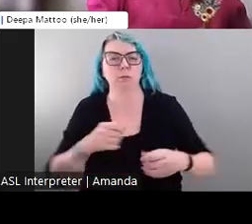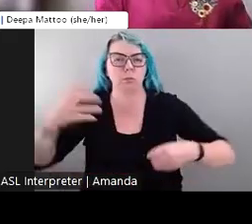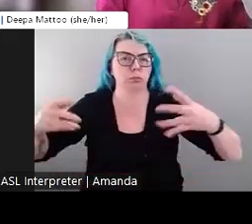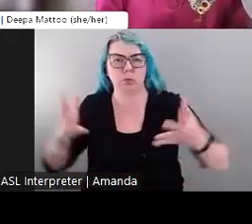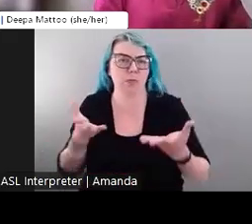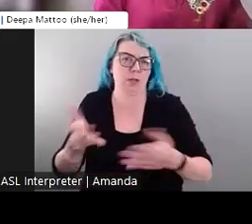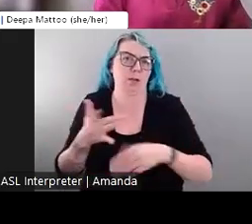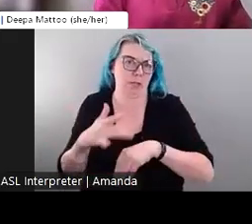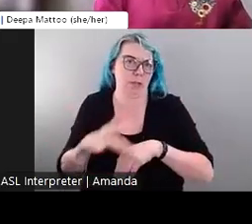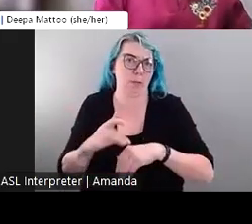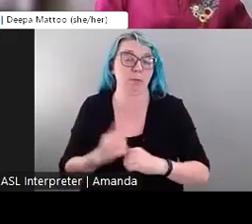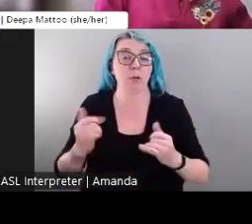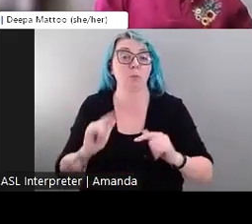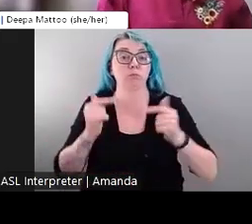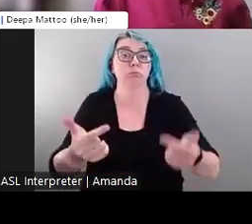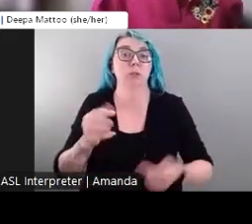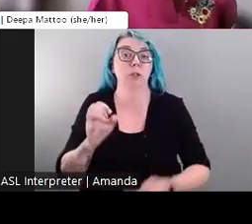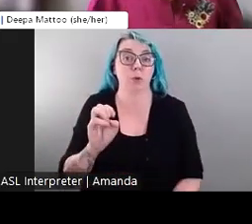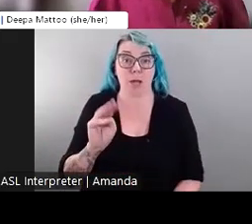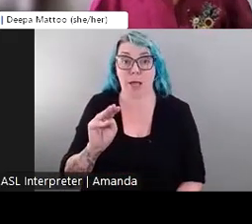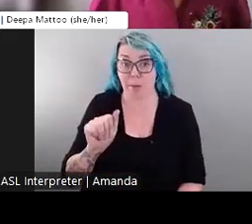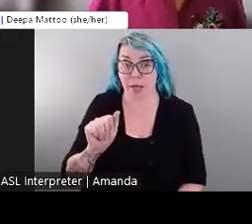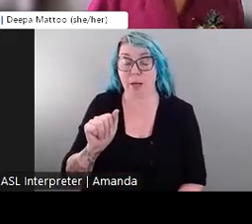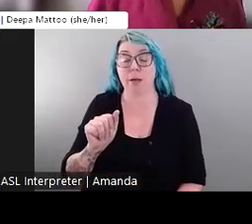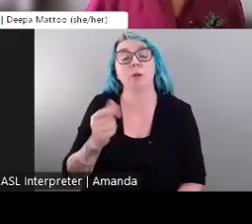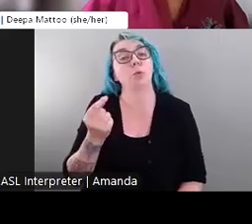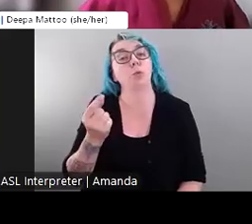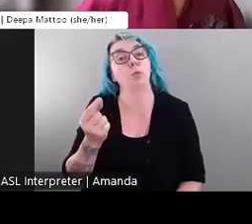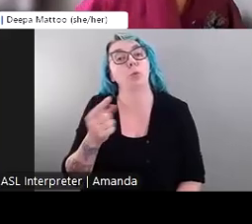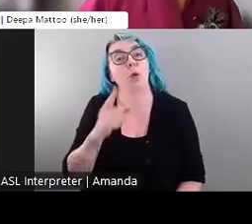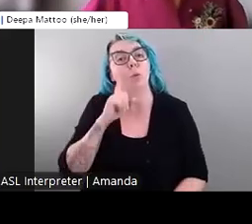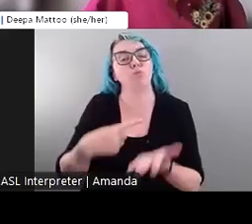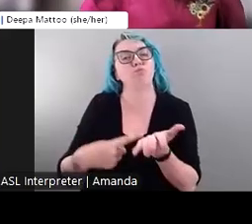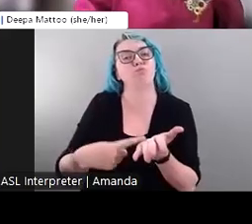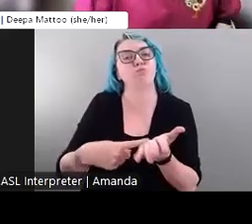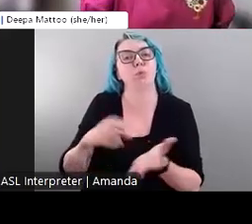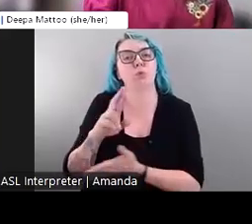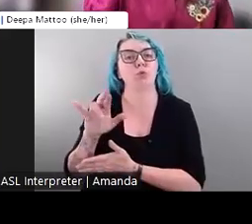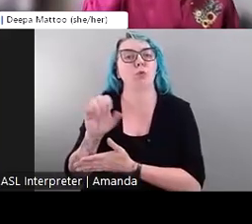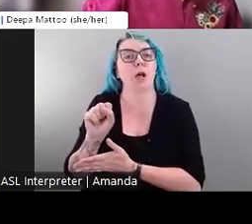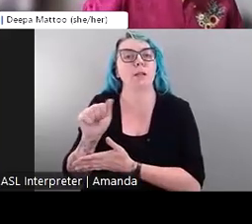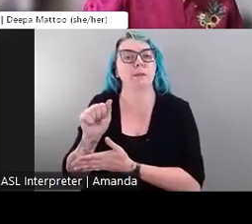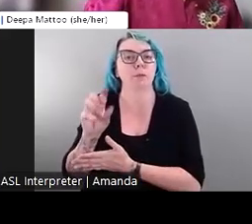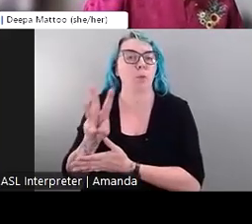I hand over to Emma to take you over the RISA website itself.